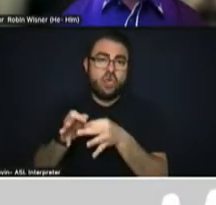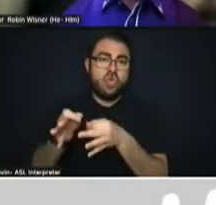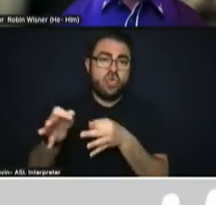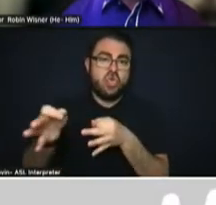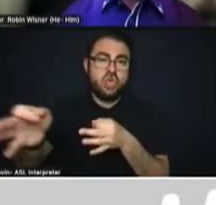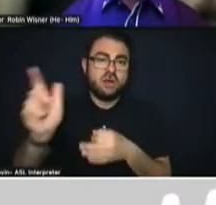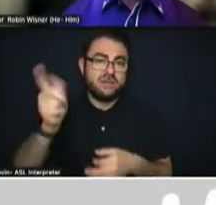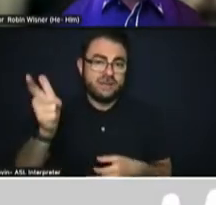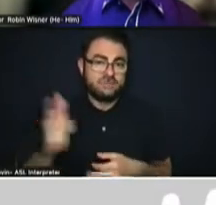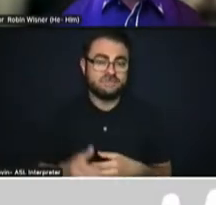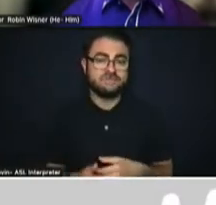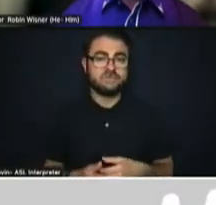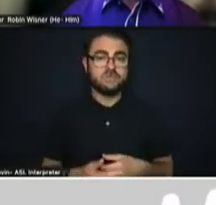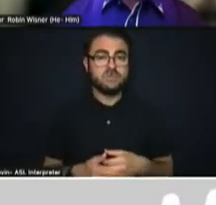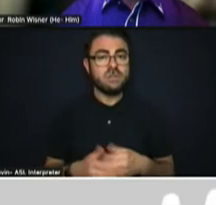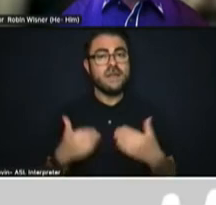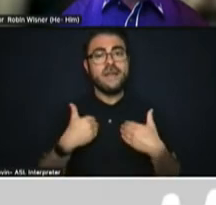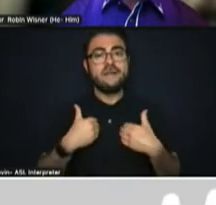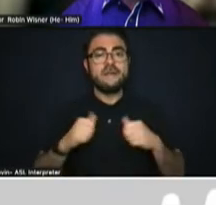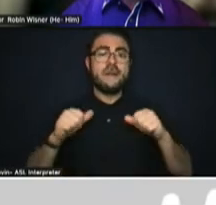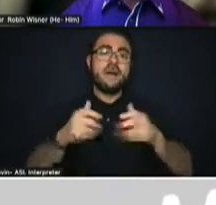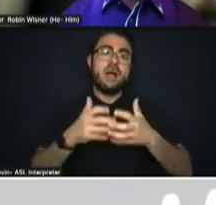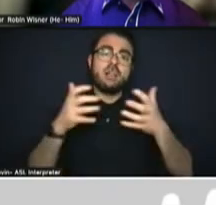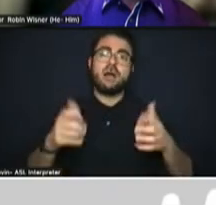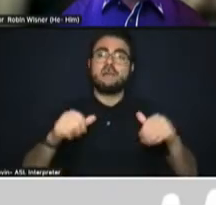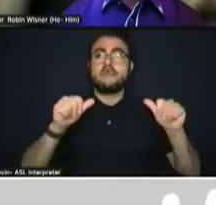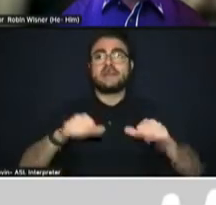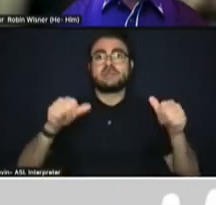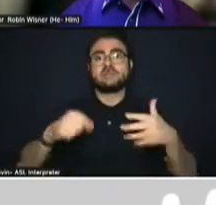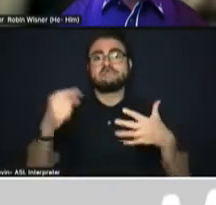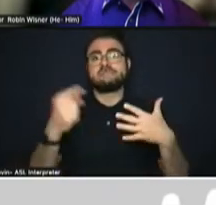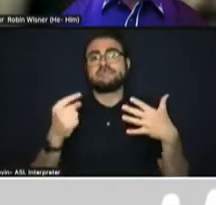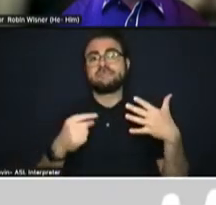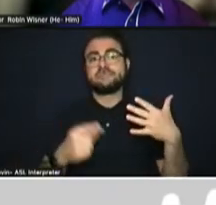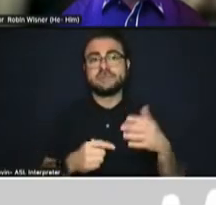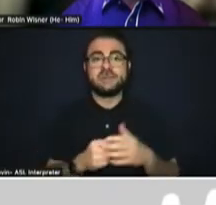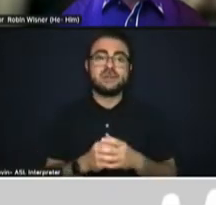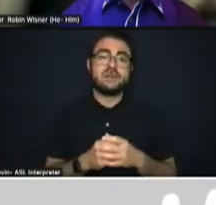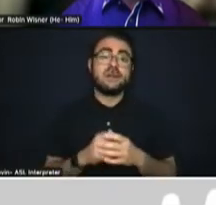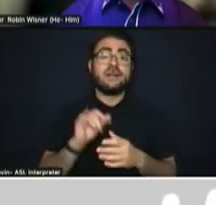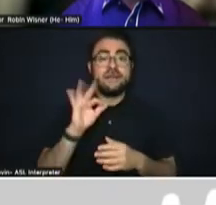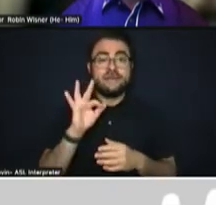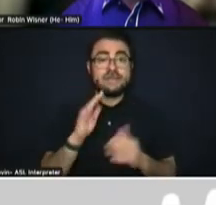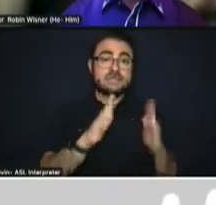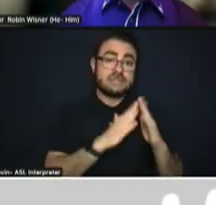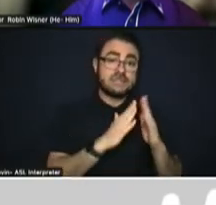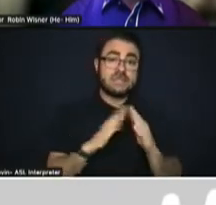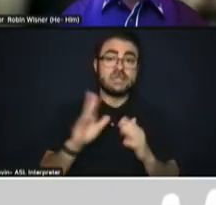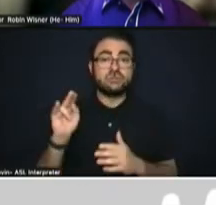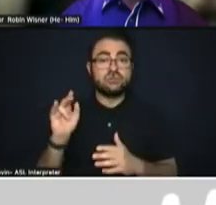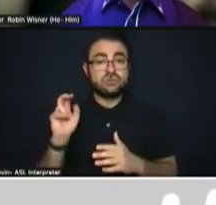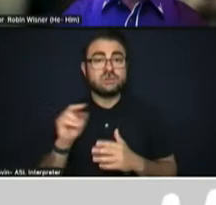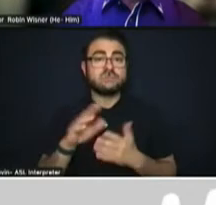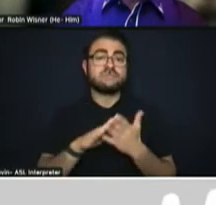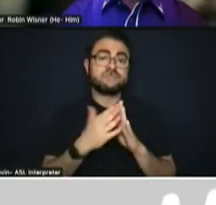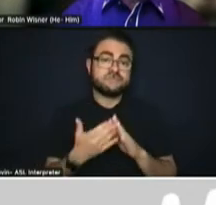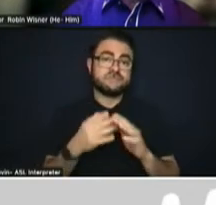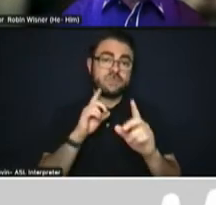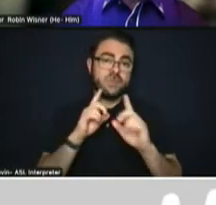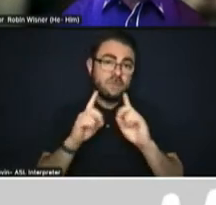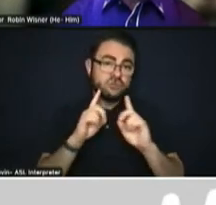of potentialities if the city and union proceeded to arbitration, got a